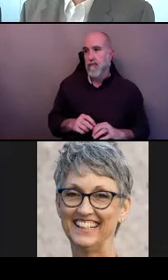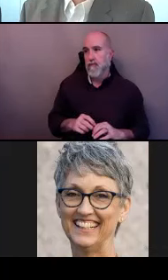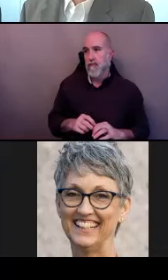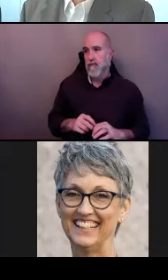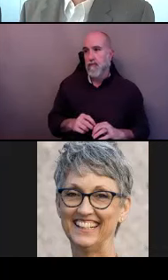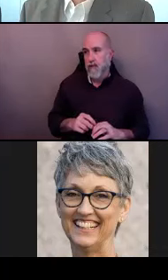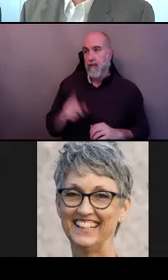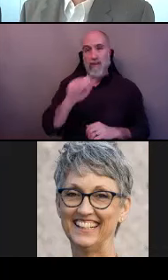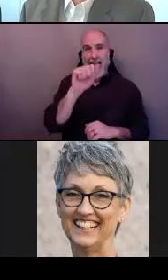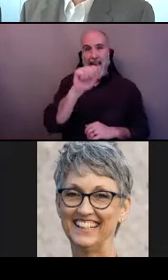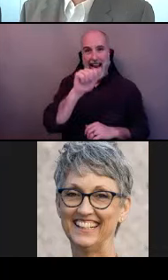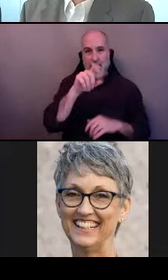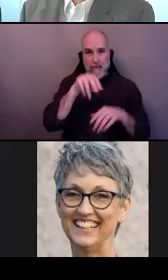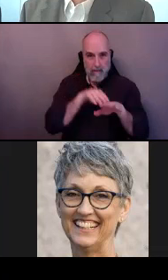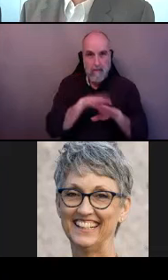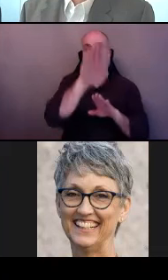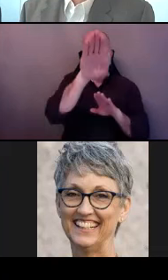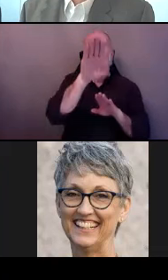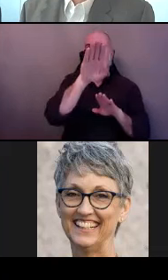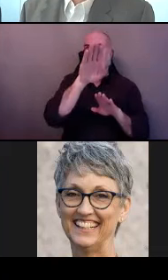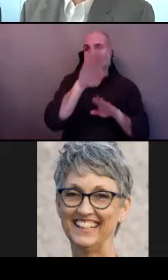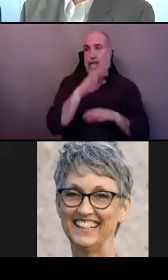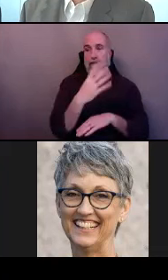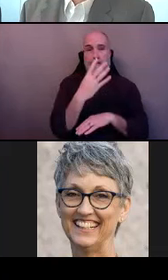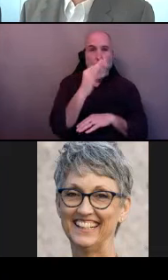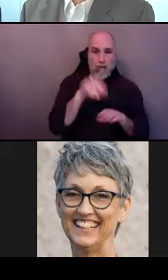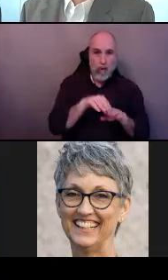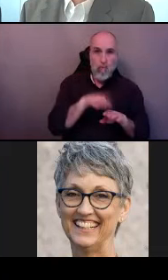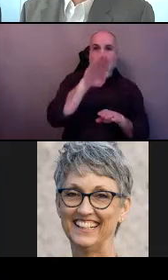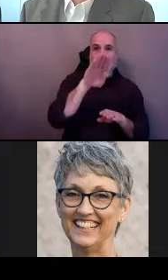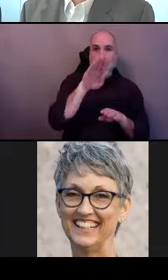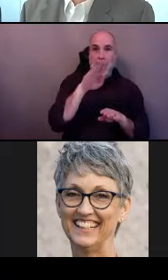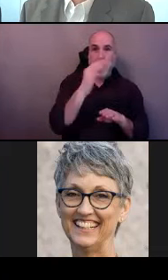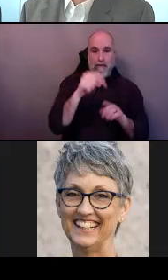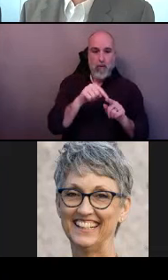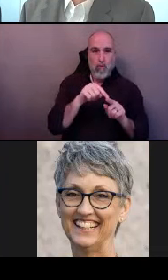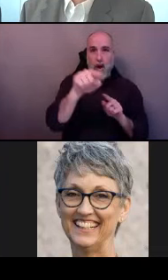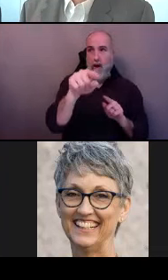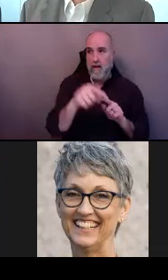there's A. So we have a 4-foot rise, 14-foot run, 29%.